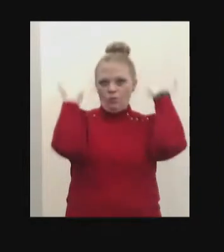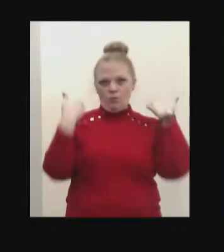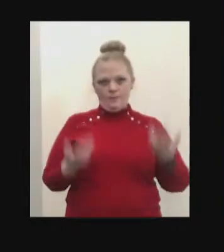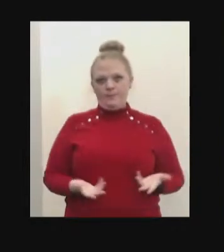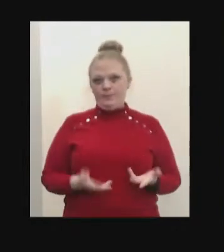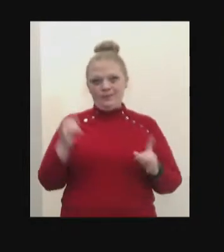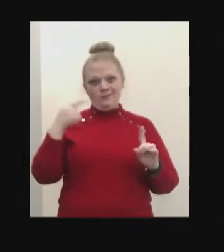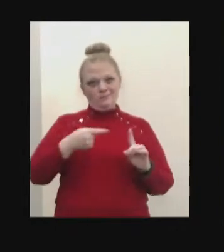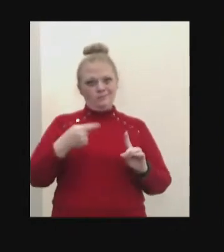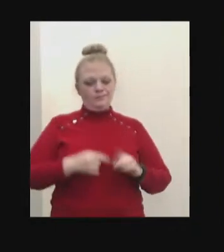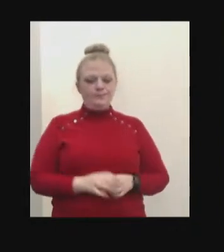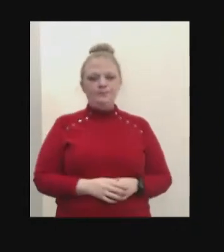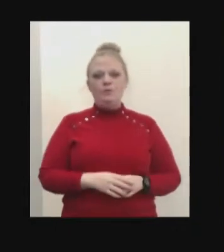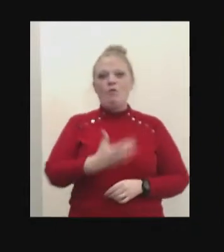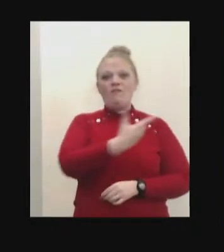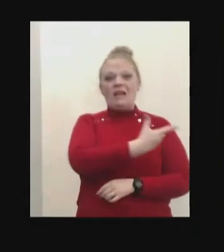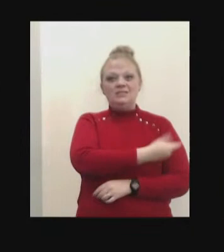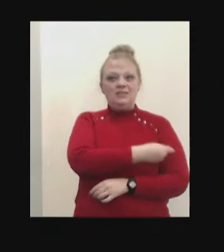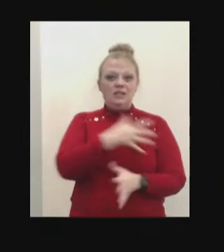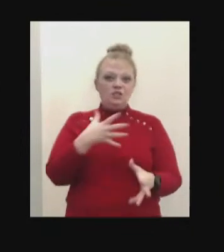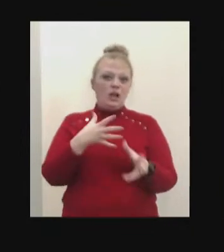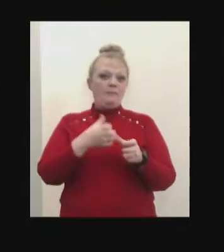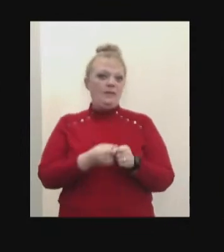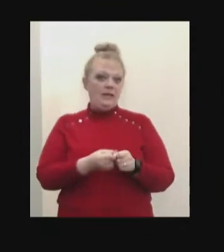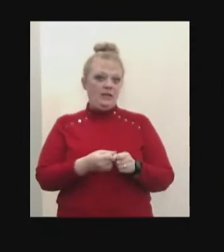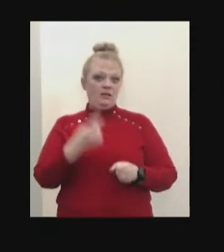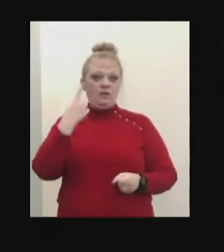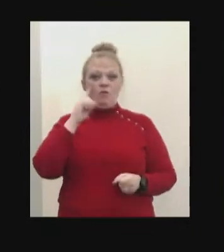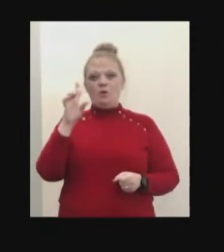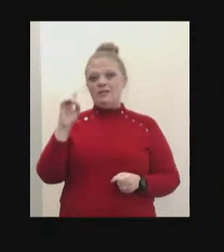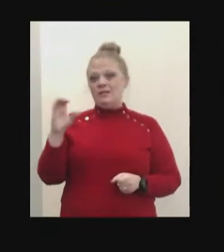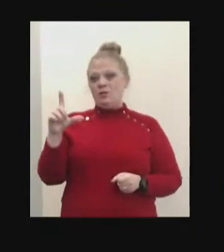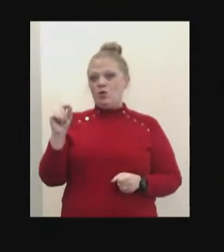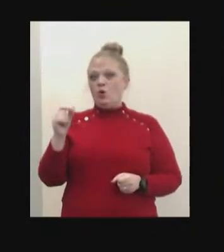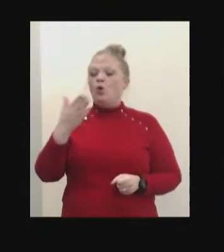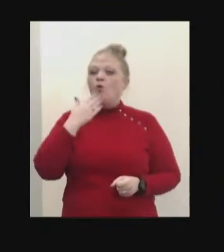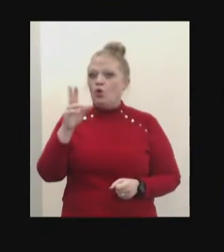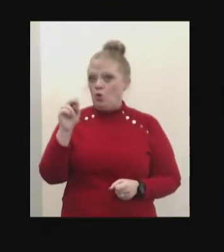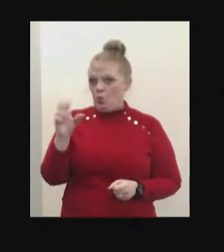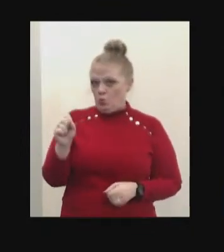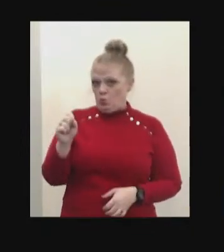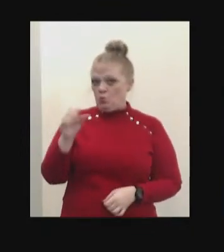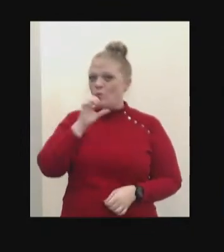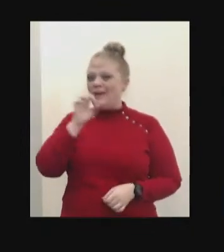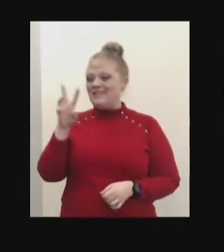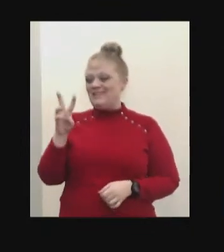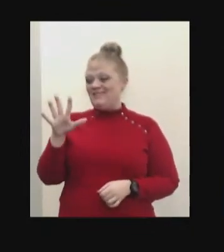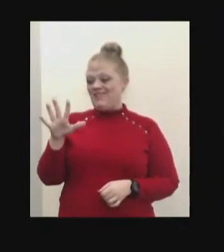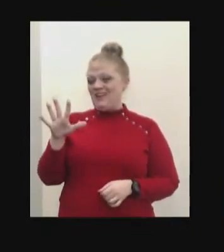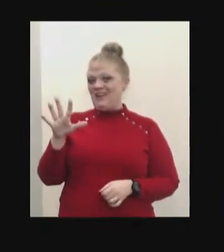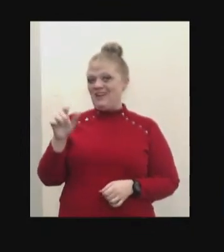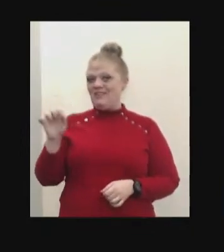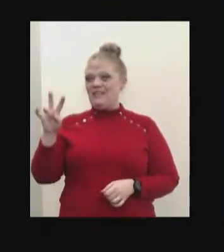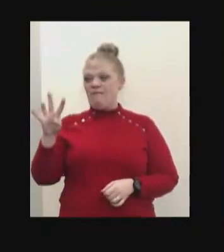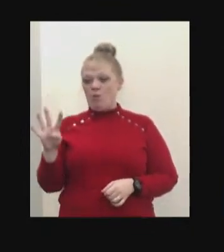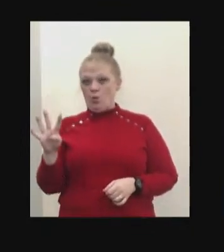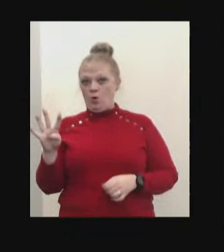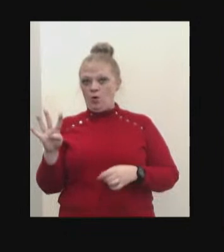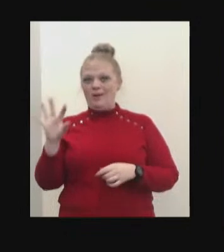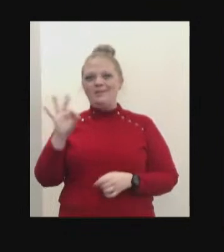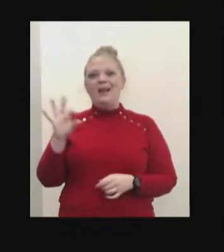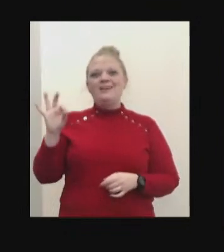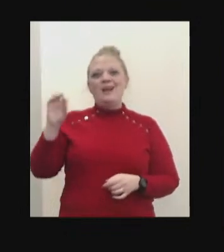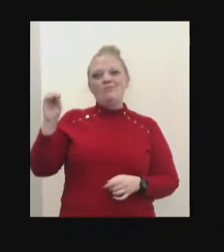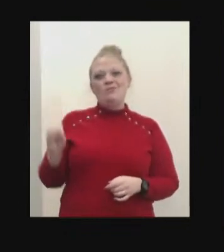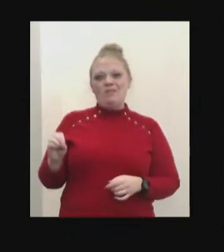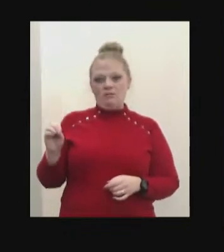Vaccination update through December 20th, some really good news. Those 65 and 74 in Erie County, 99% of them,